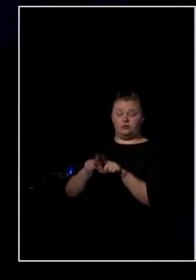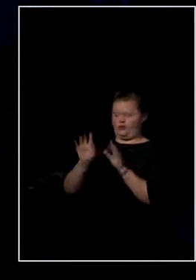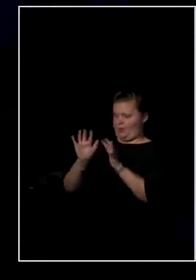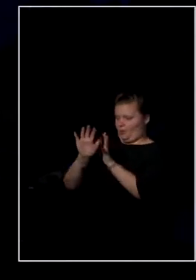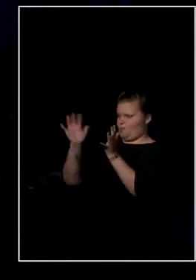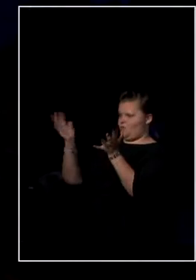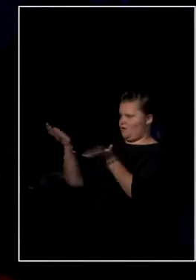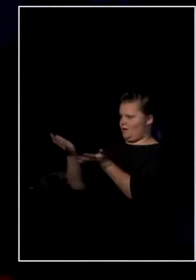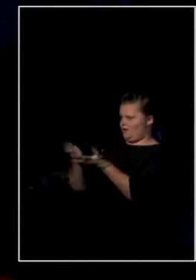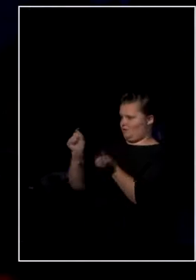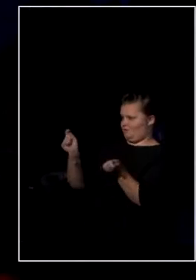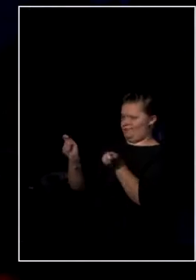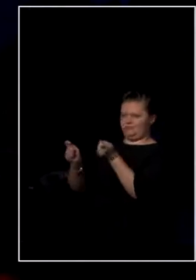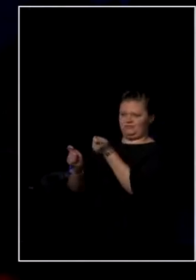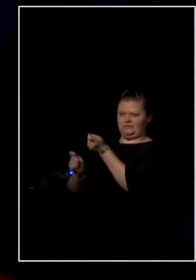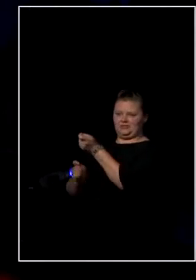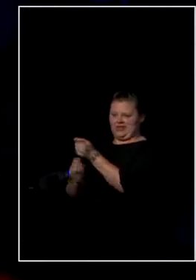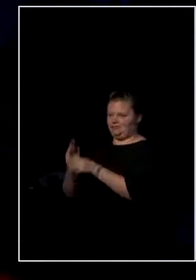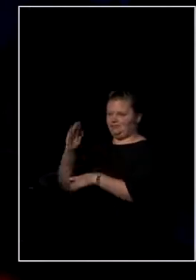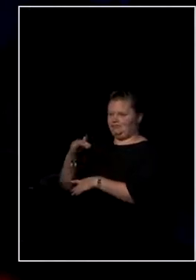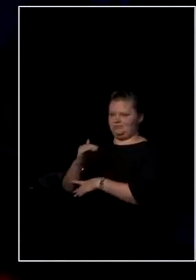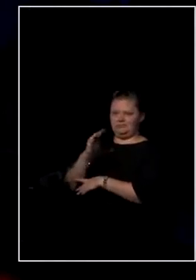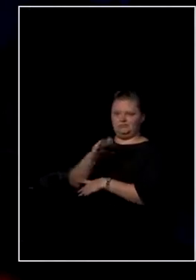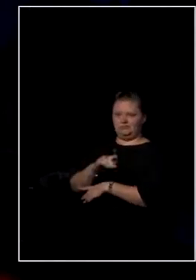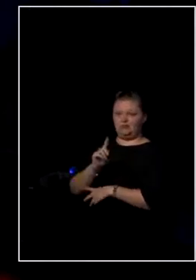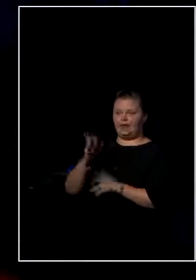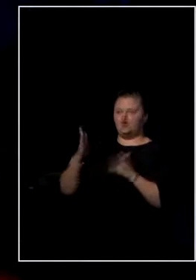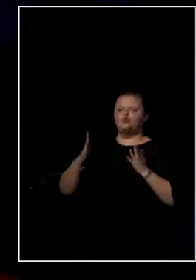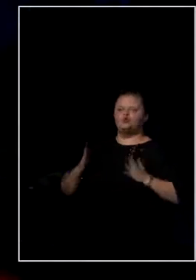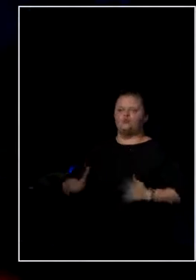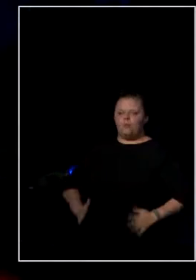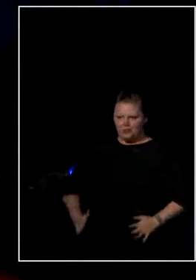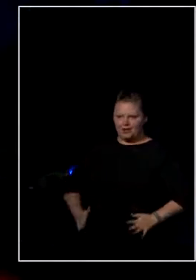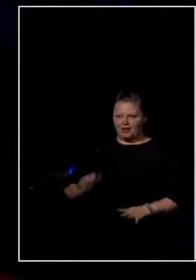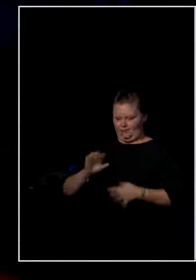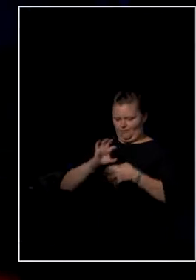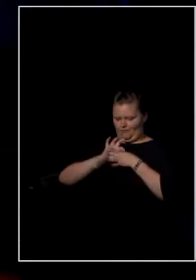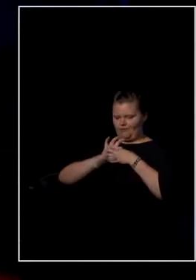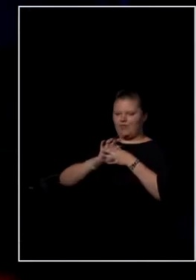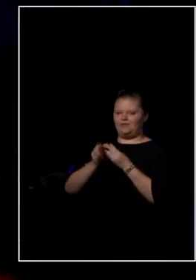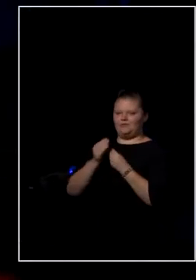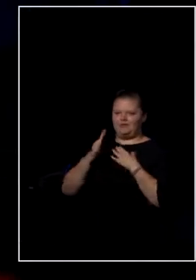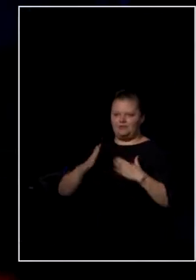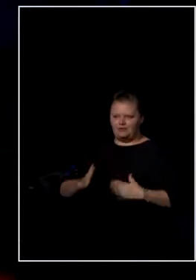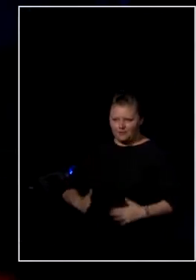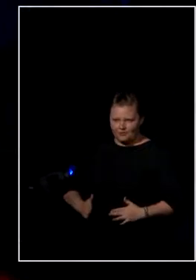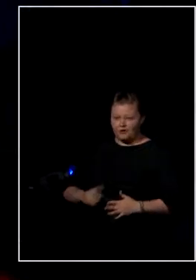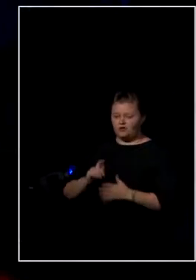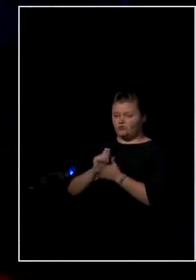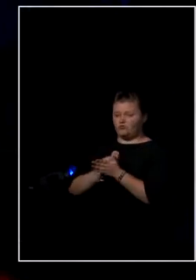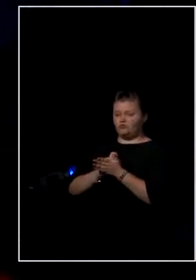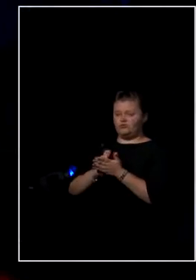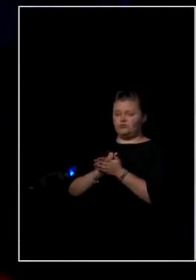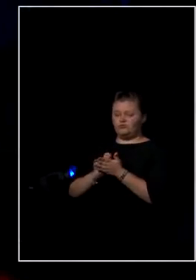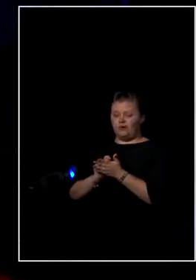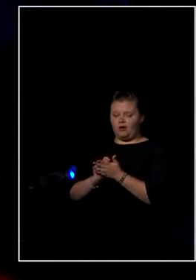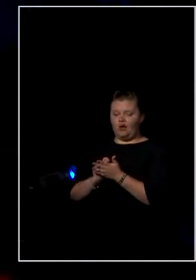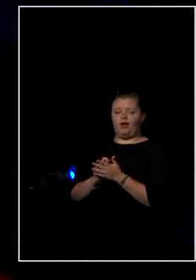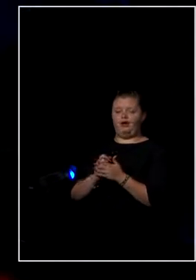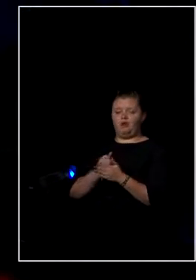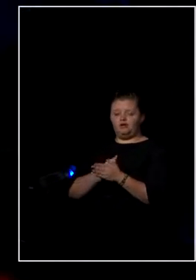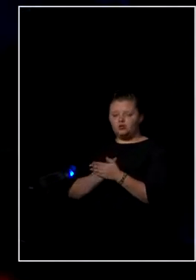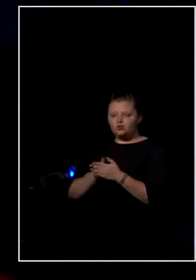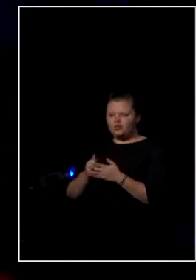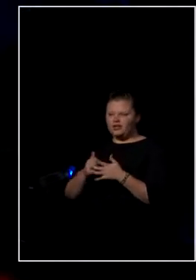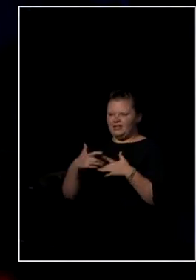that changing flux, of course, your body is your relationship with that. You write in your piece, more often you feel